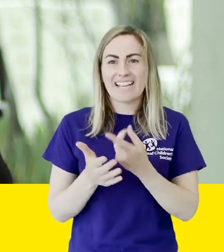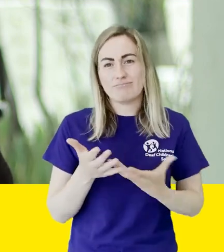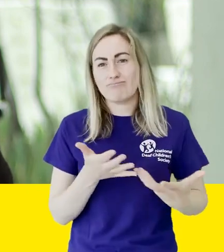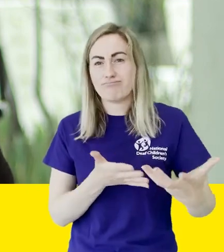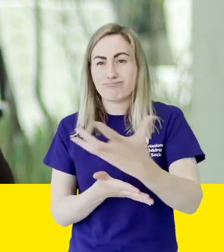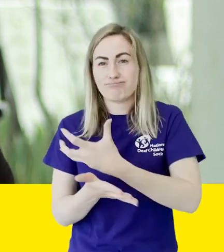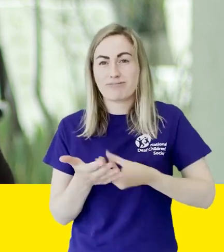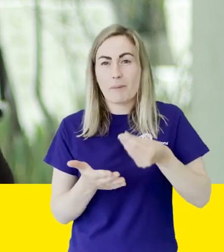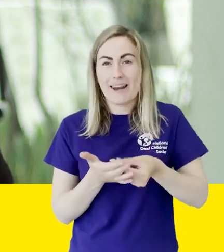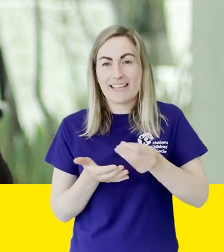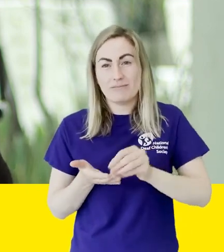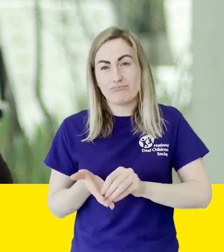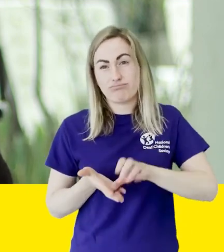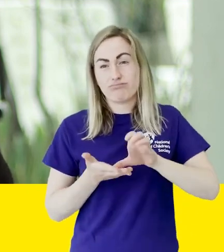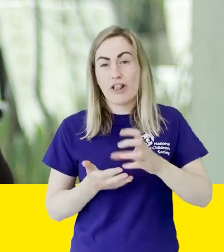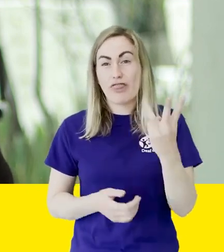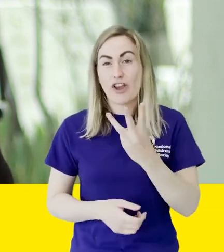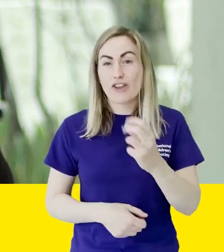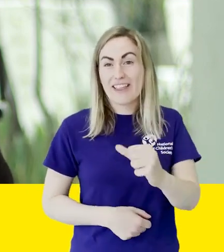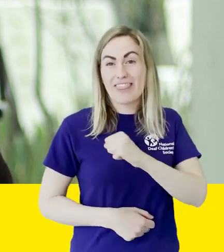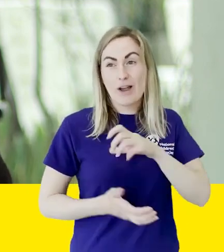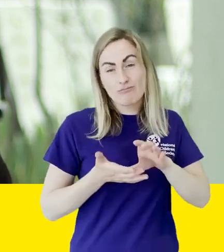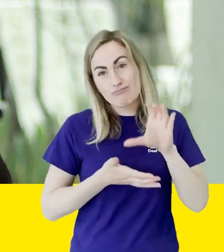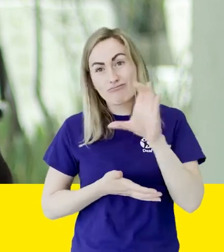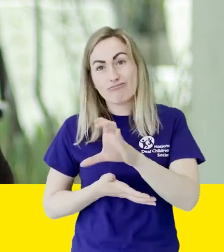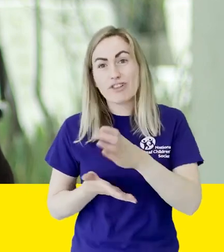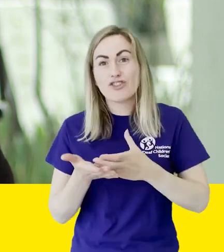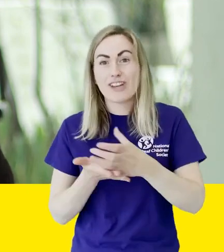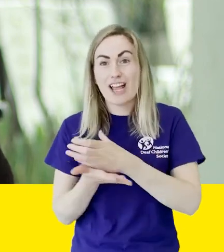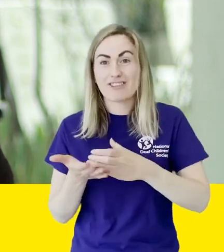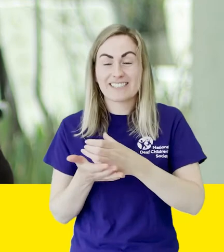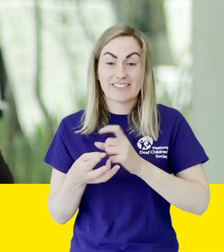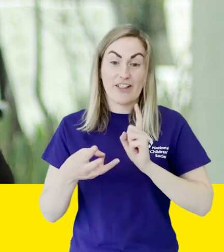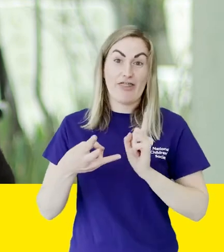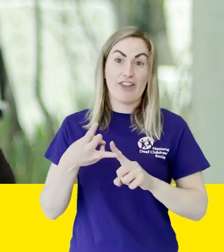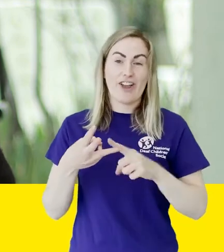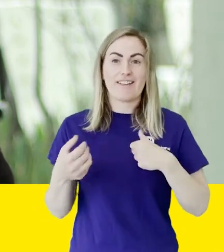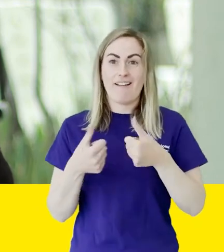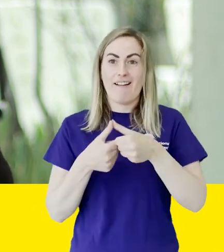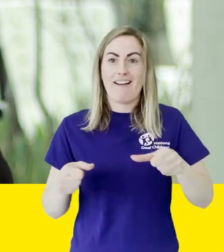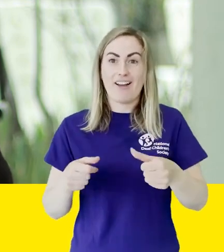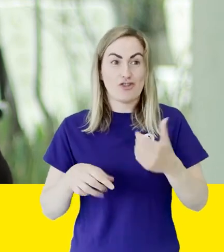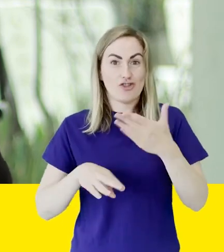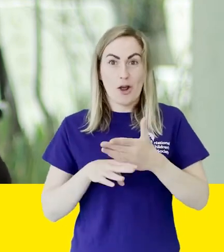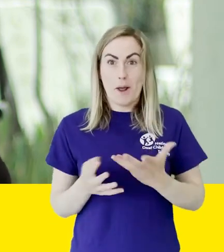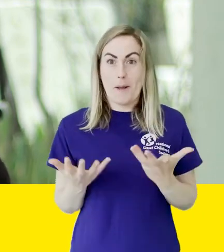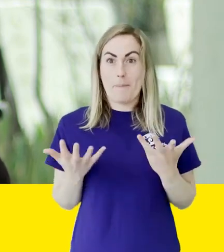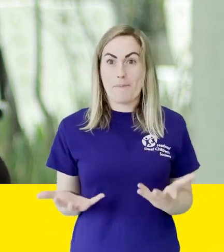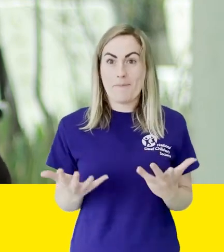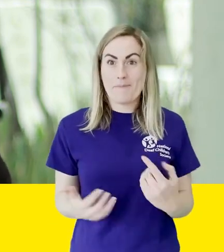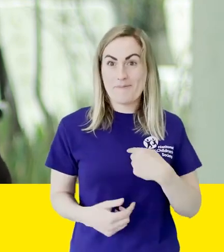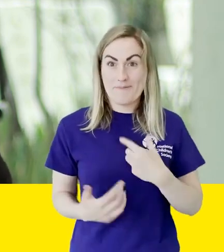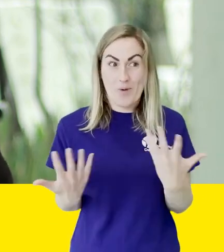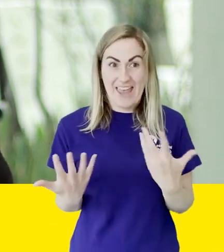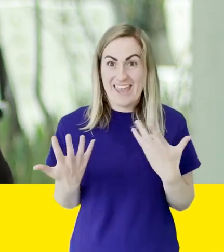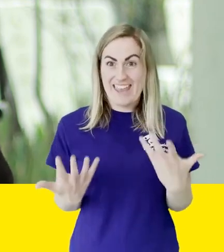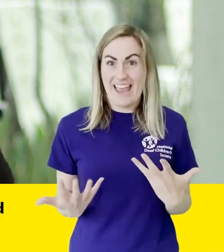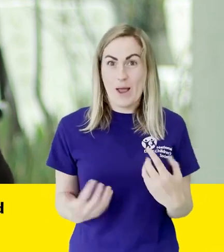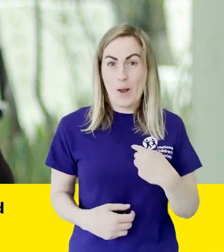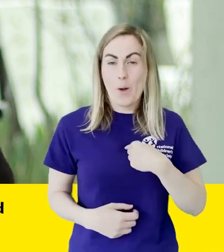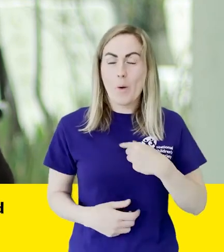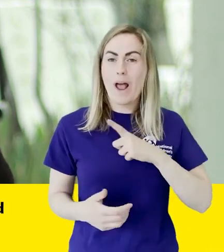event that raised £13,000 for a charity. And my third highlight was getting the job I'm in now.